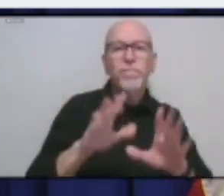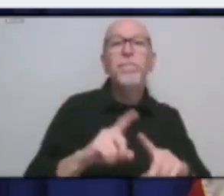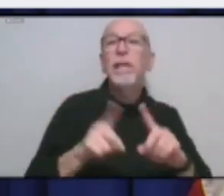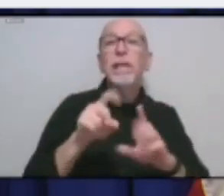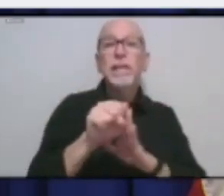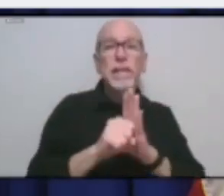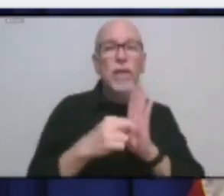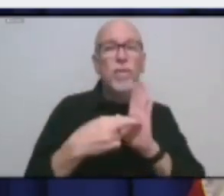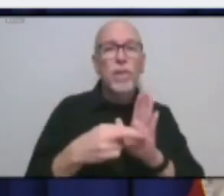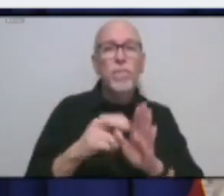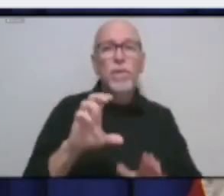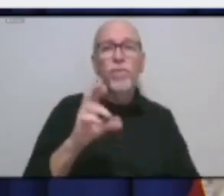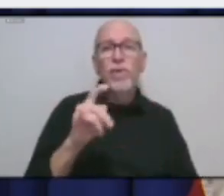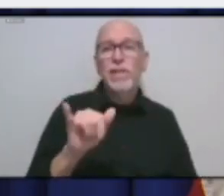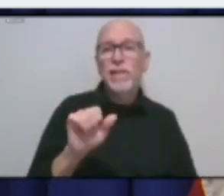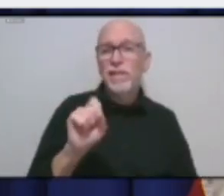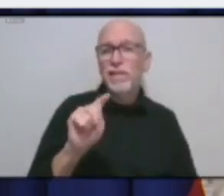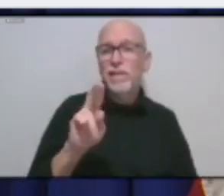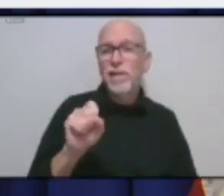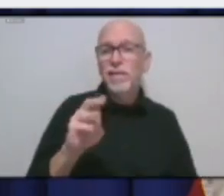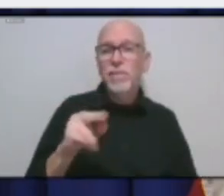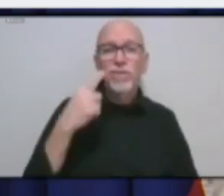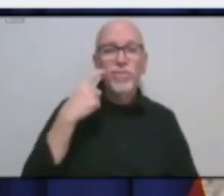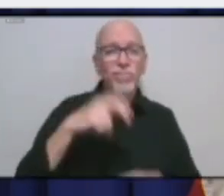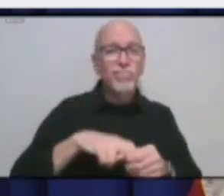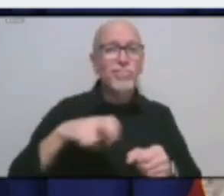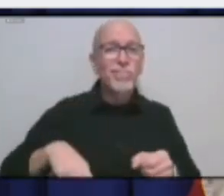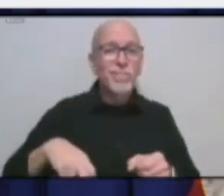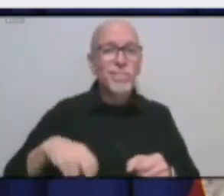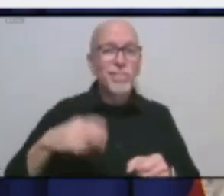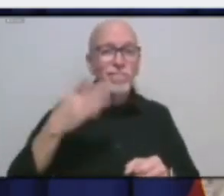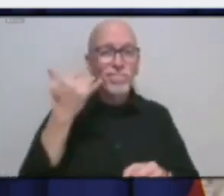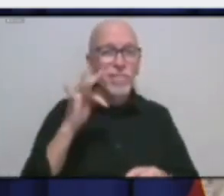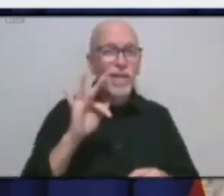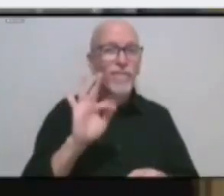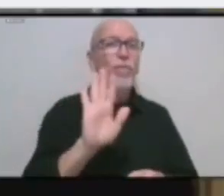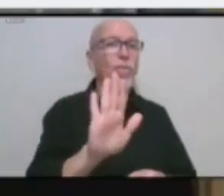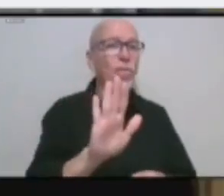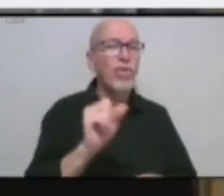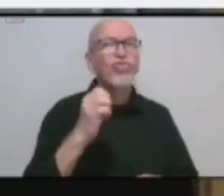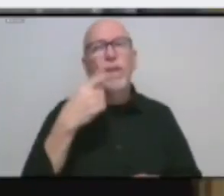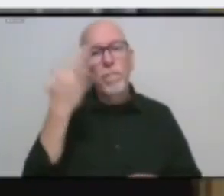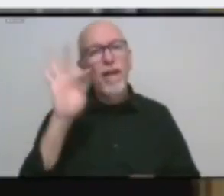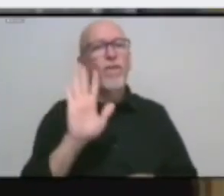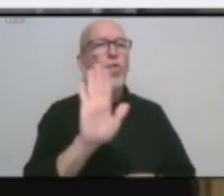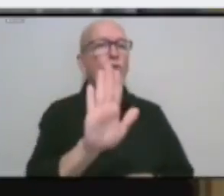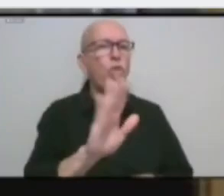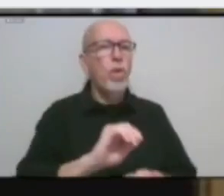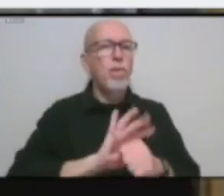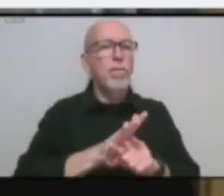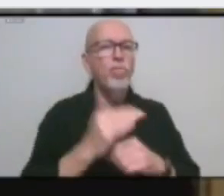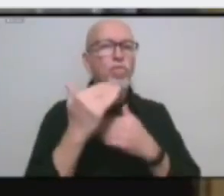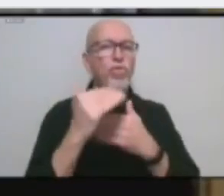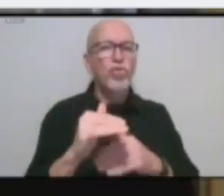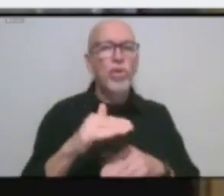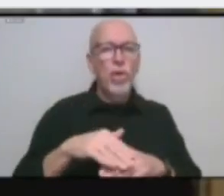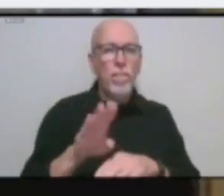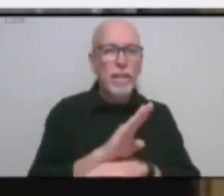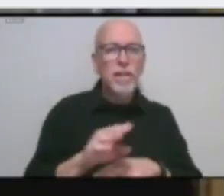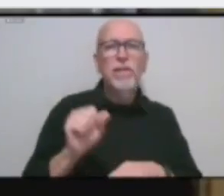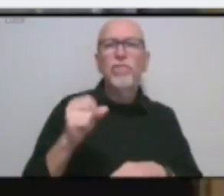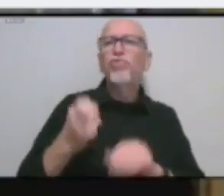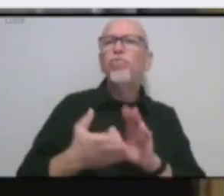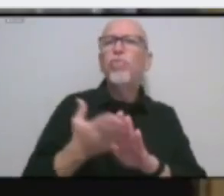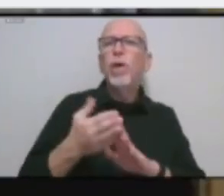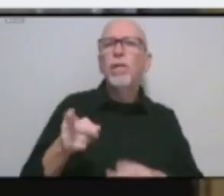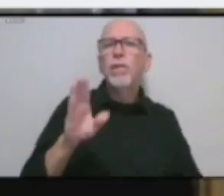Christy Stutzman, who just announced her resignation because of she says, coronavirus restrictions on businesses. She runs the